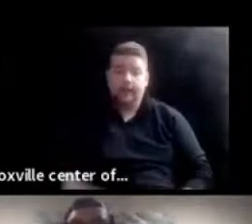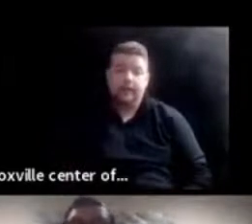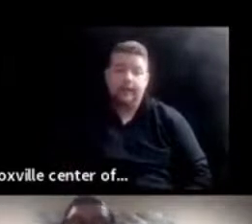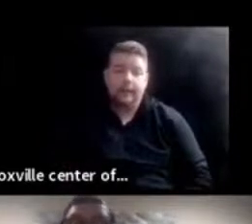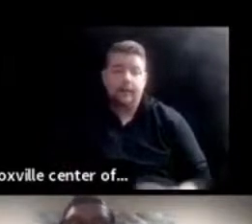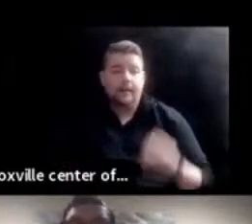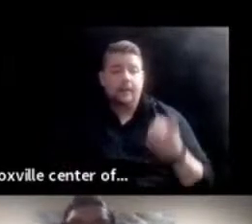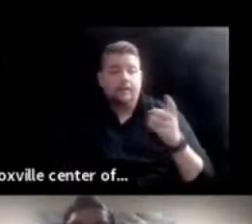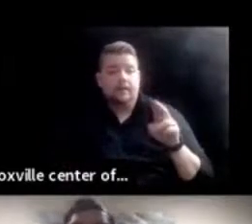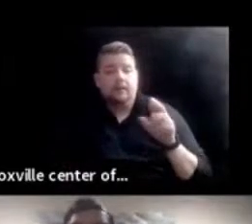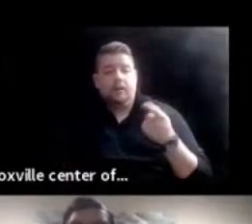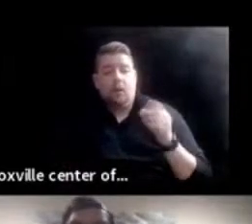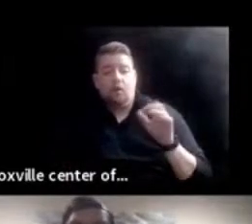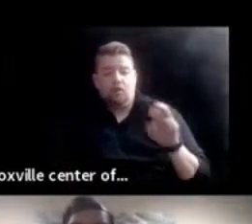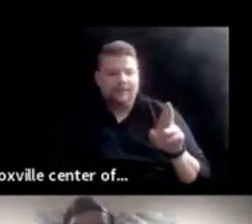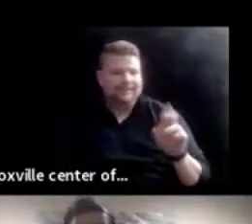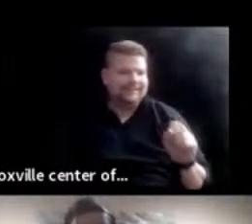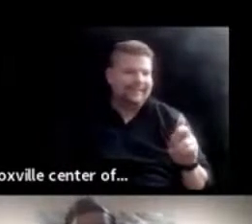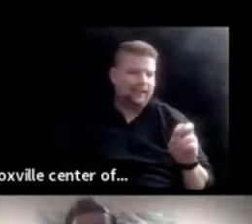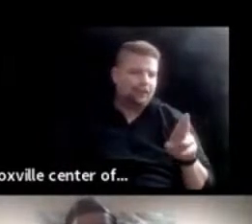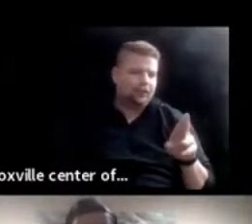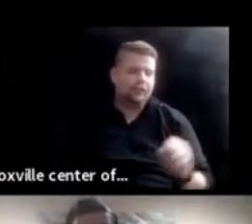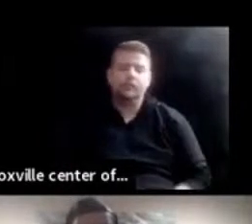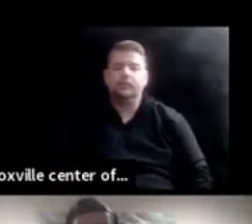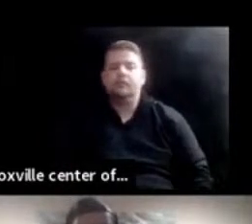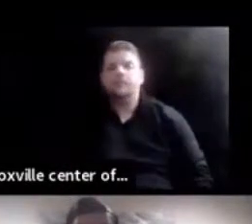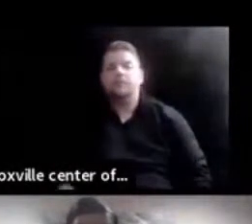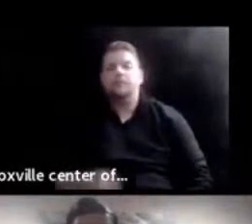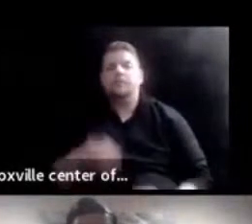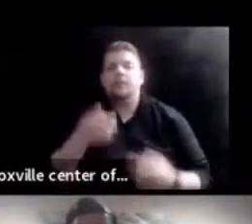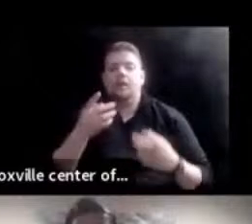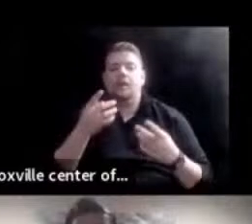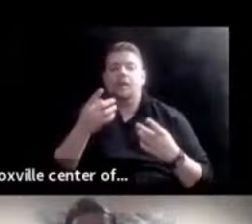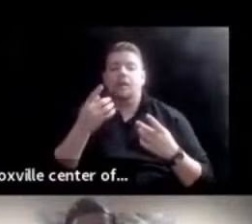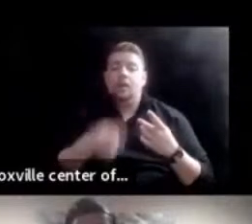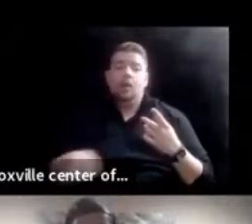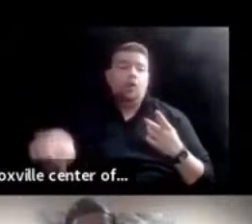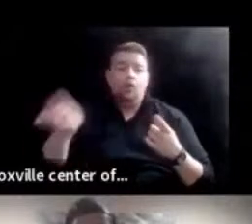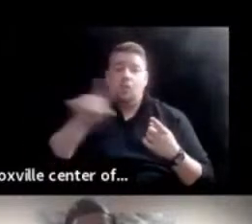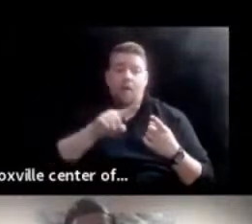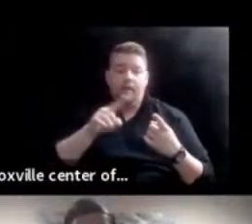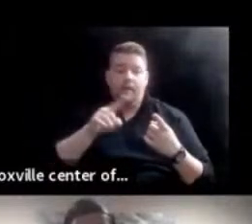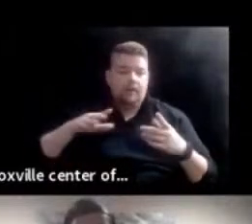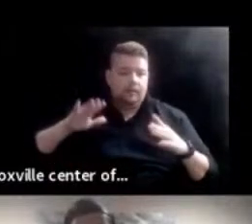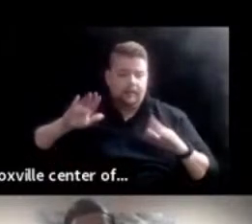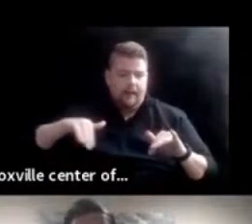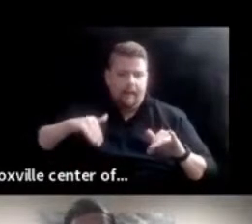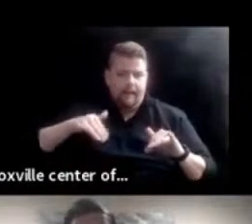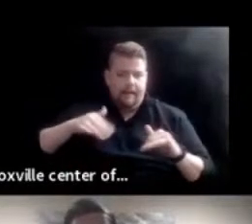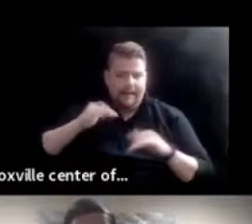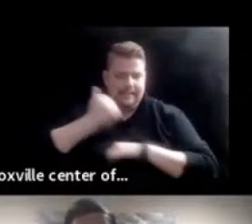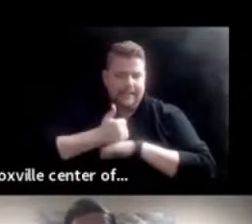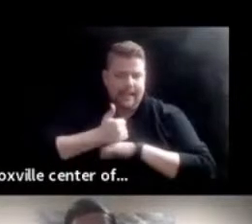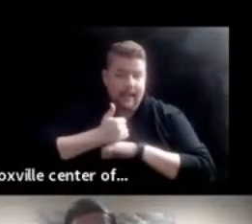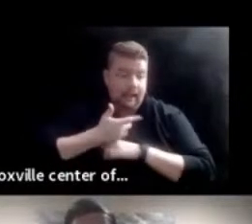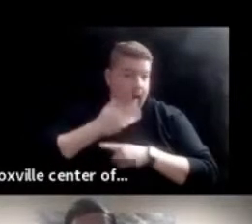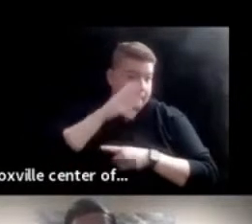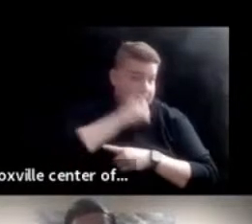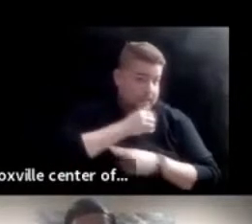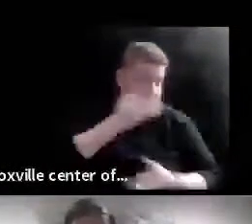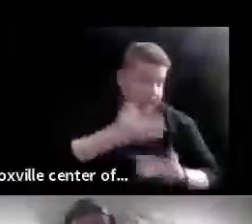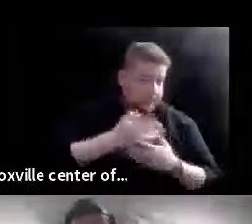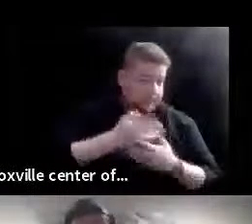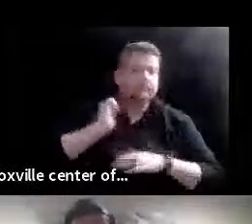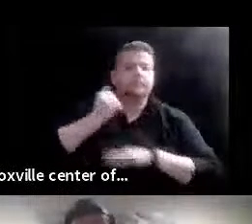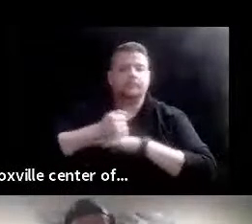Dr. Gutcher? Yes, sir. You all have not set, unless I missed it, their